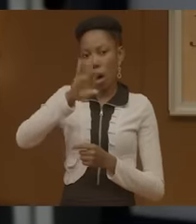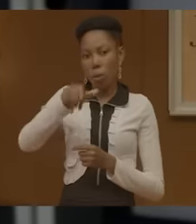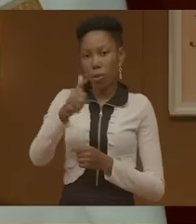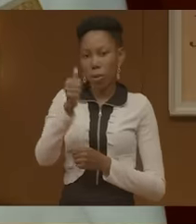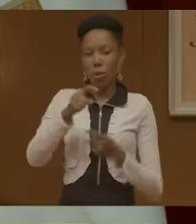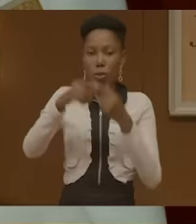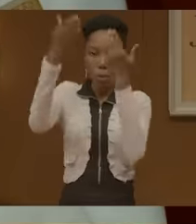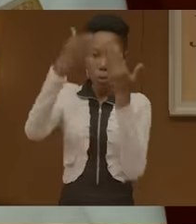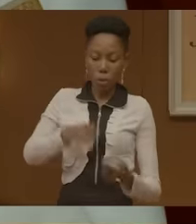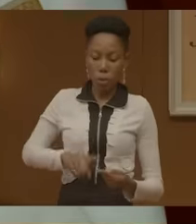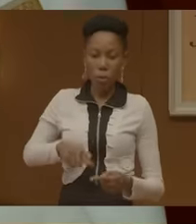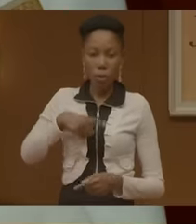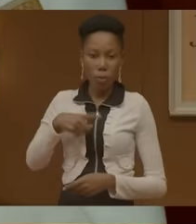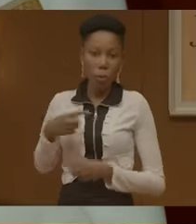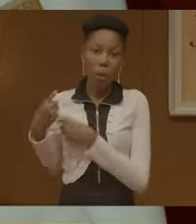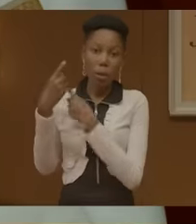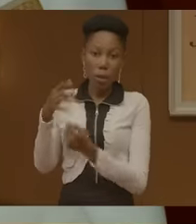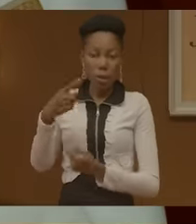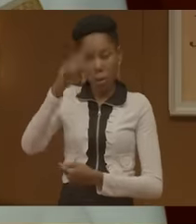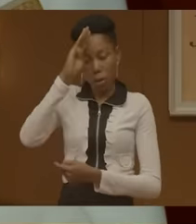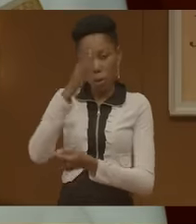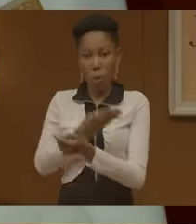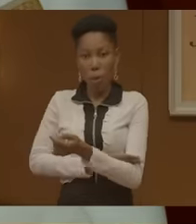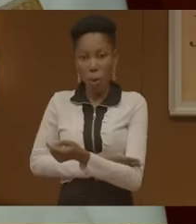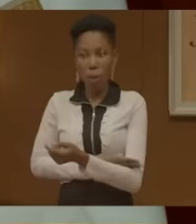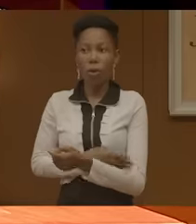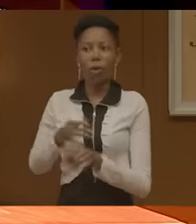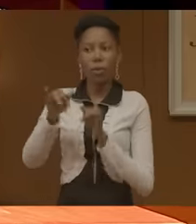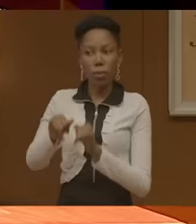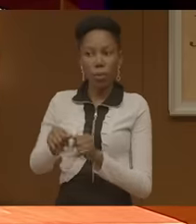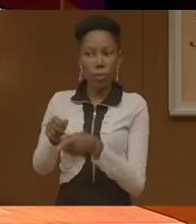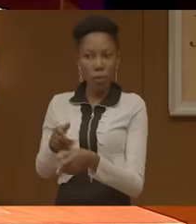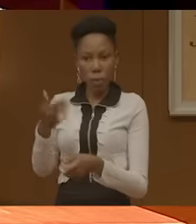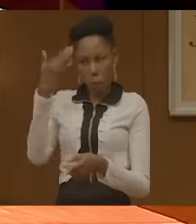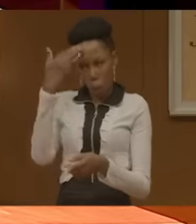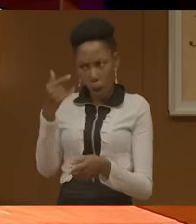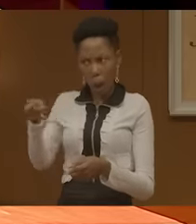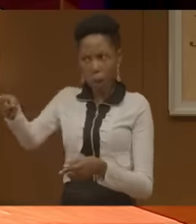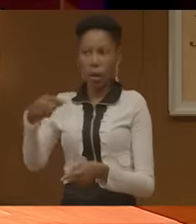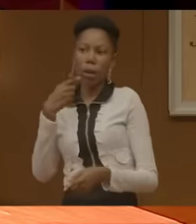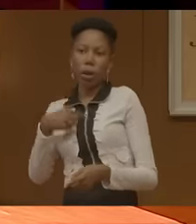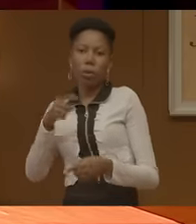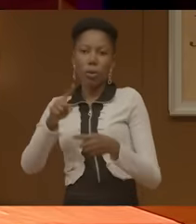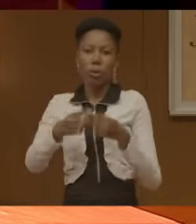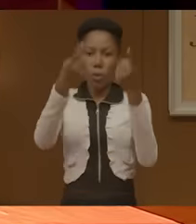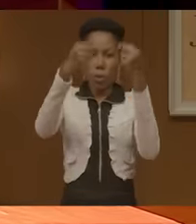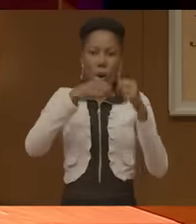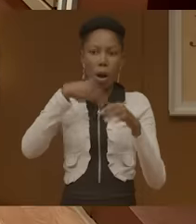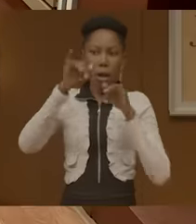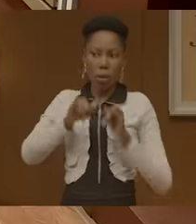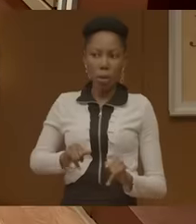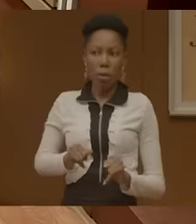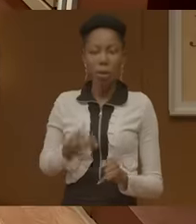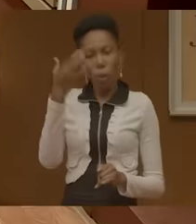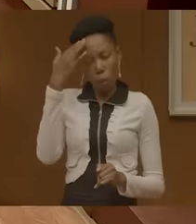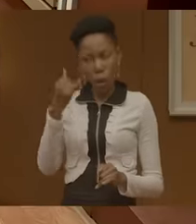with me. Ever since the boy have came to the home, and he was the one that asked me to go and bring the boy, that the boy cannot stay with my